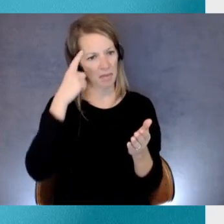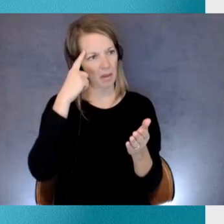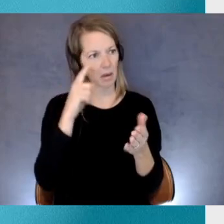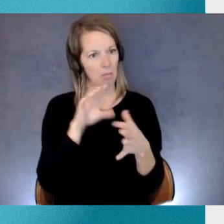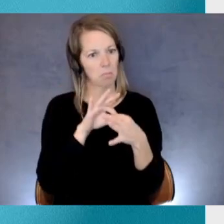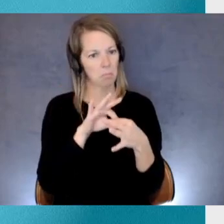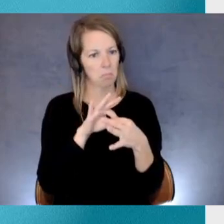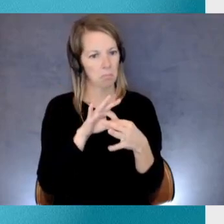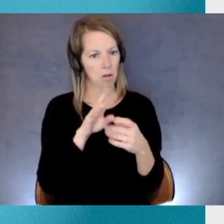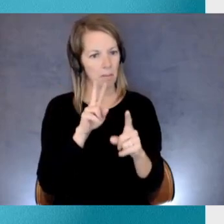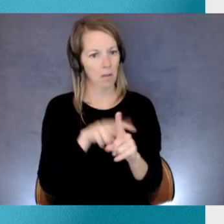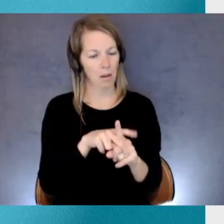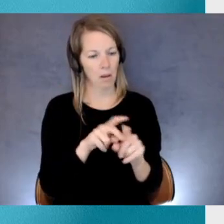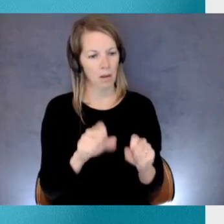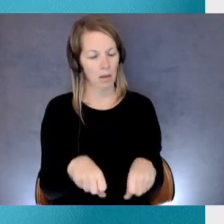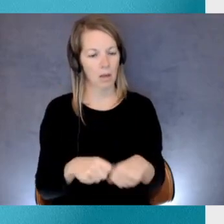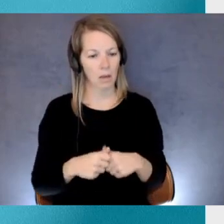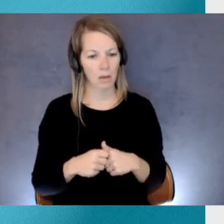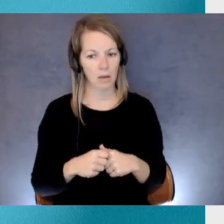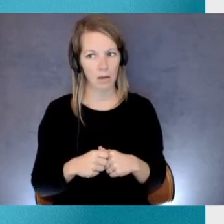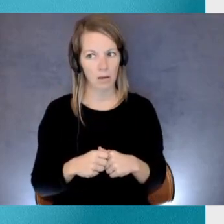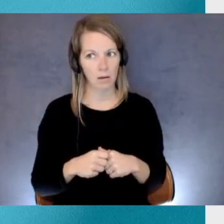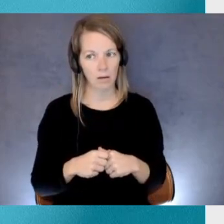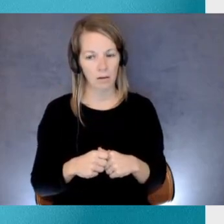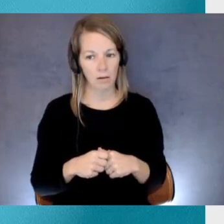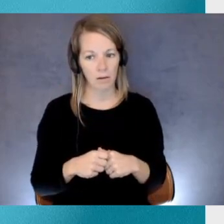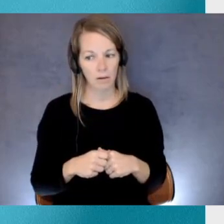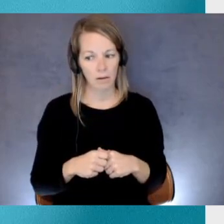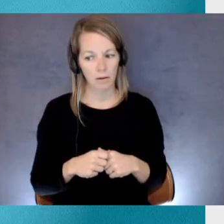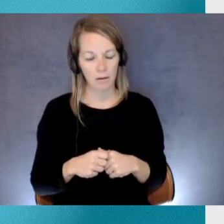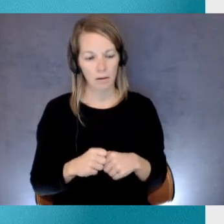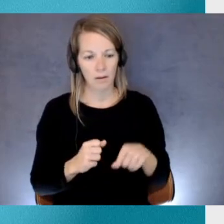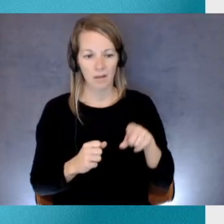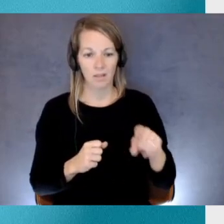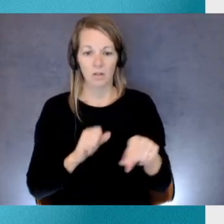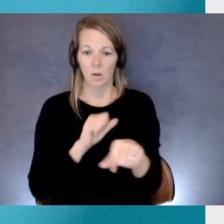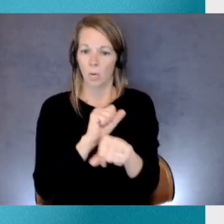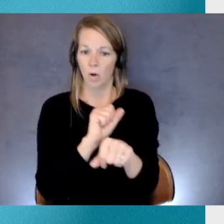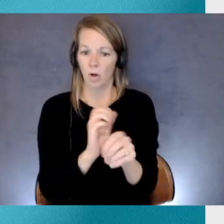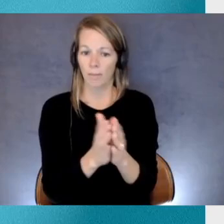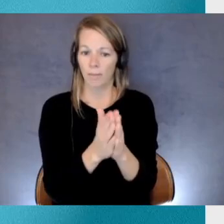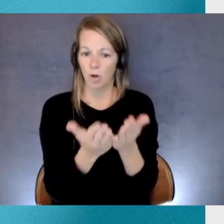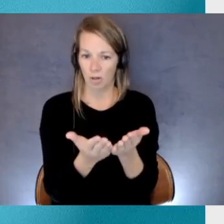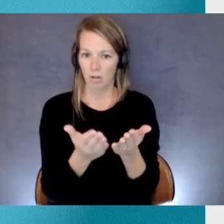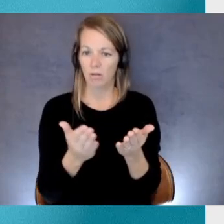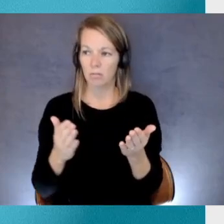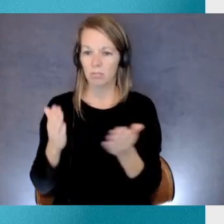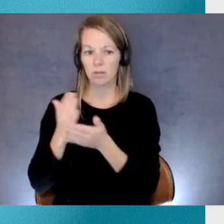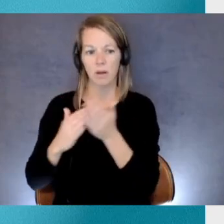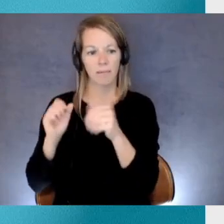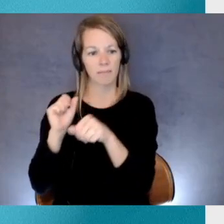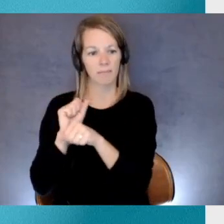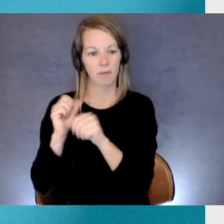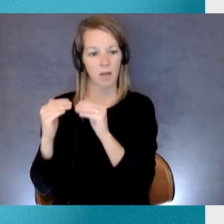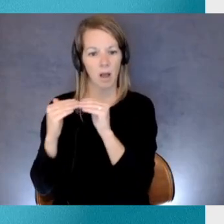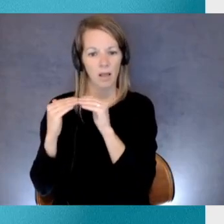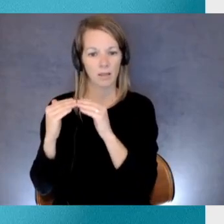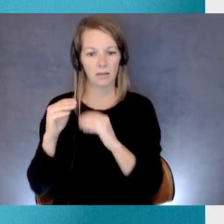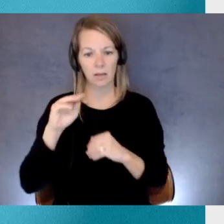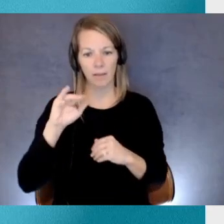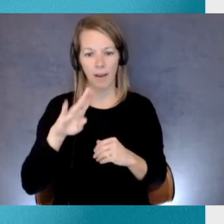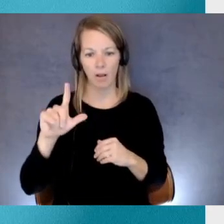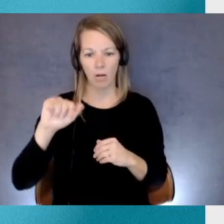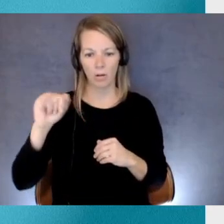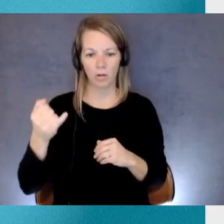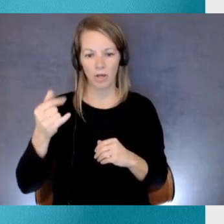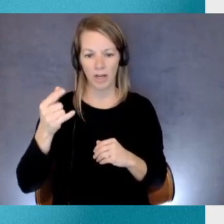and try to wrap up on time. So this is a workbook that some colleagues of mine, particularly Michael J. Green, who is